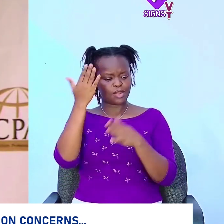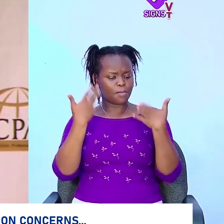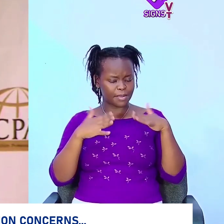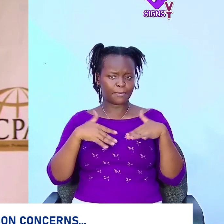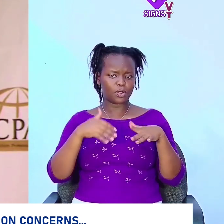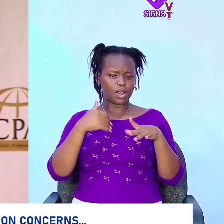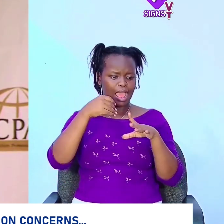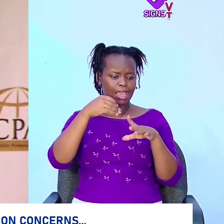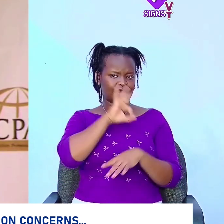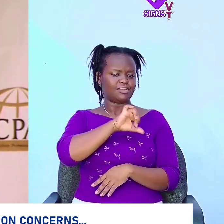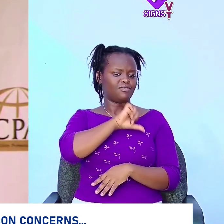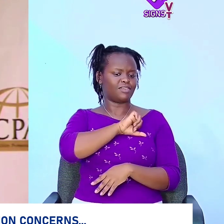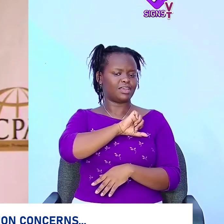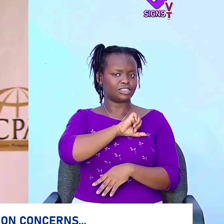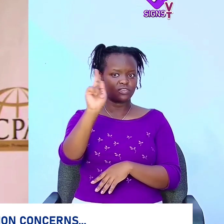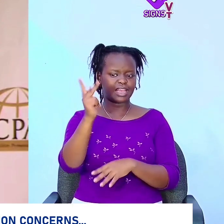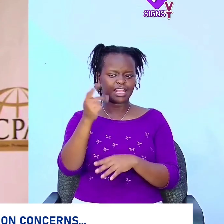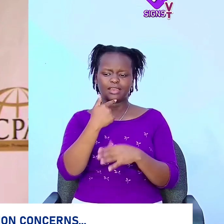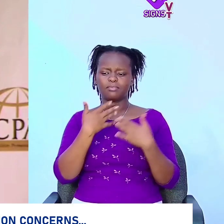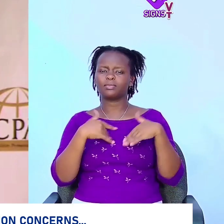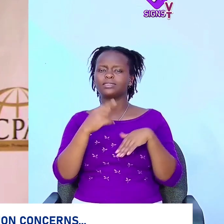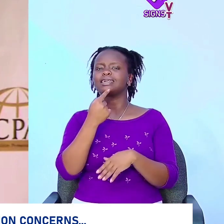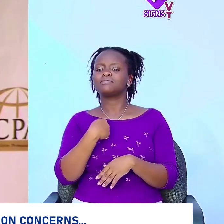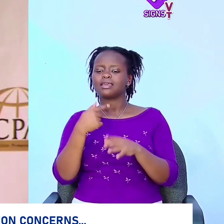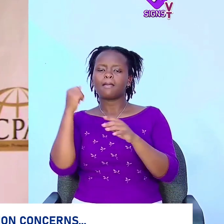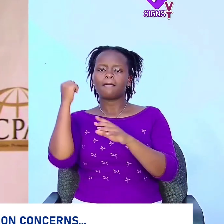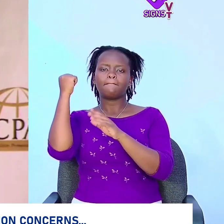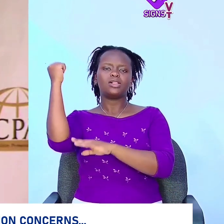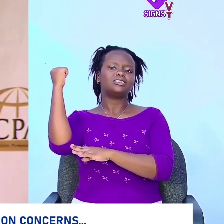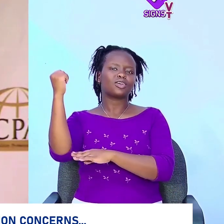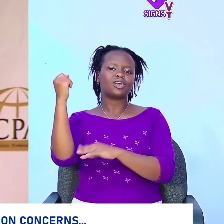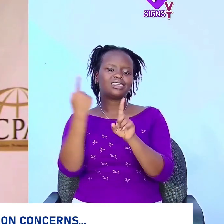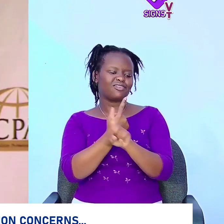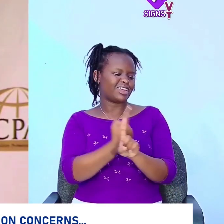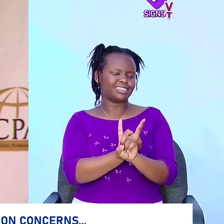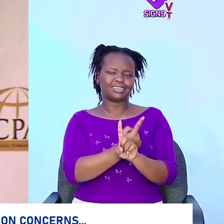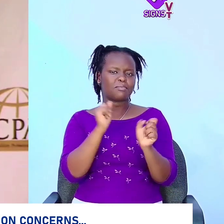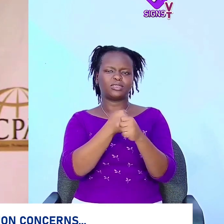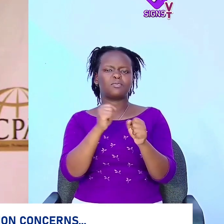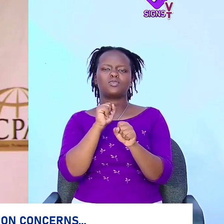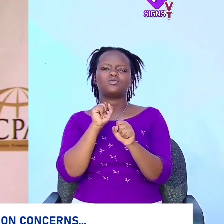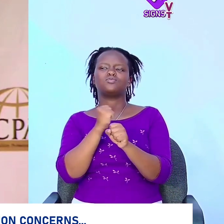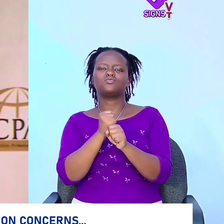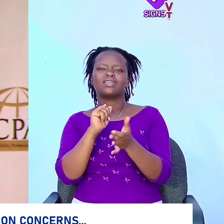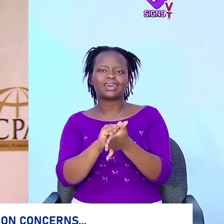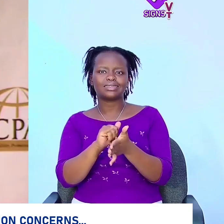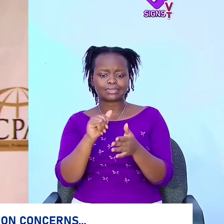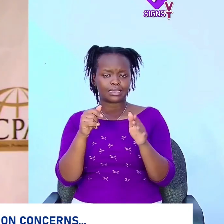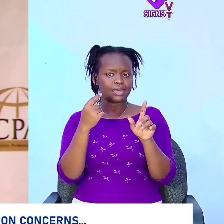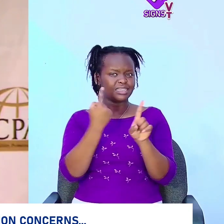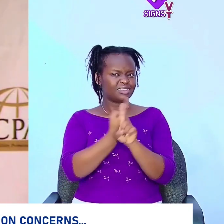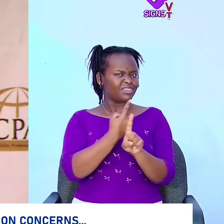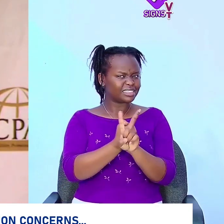of Kenya, and people tell me, oh, for political decency, you can't do that. Political decency when Kenya is losing 100 billion. What's Aikai?